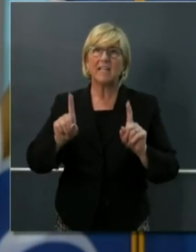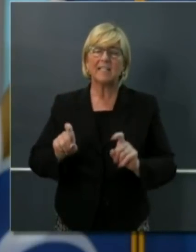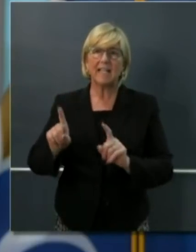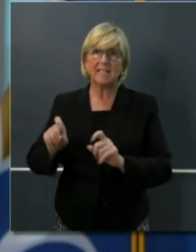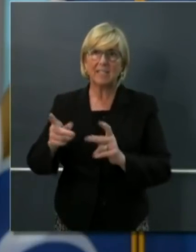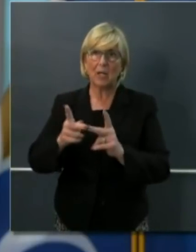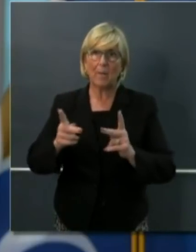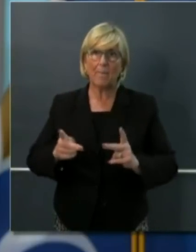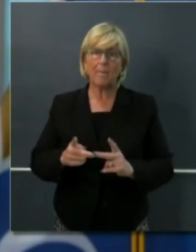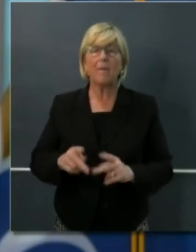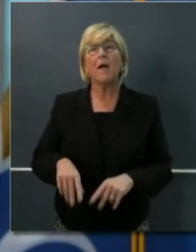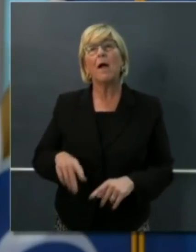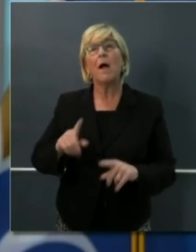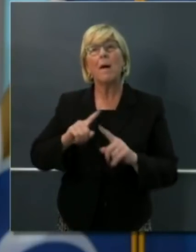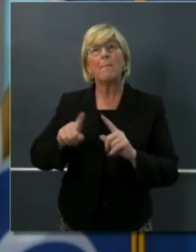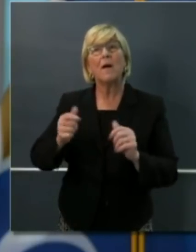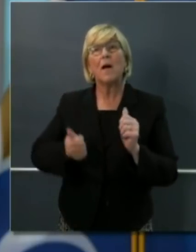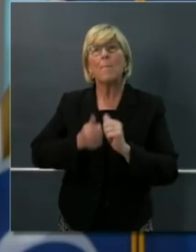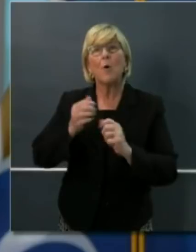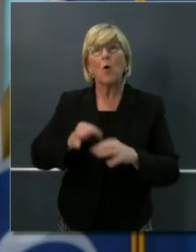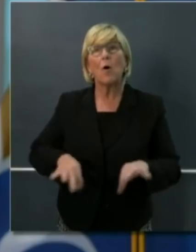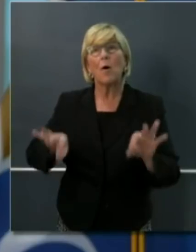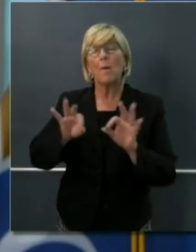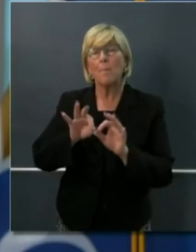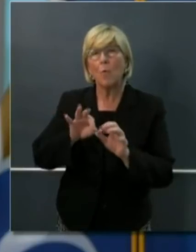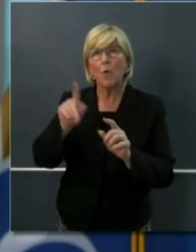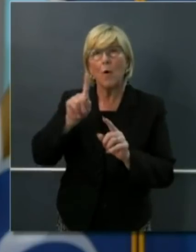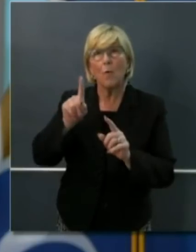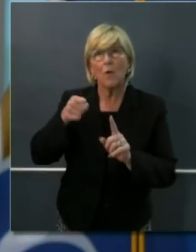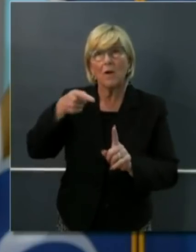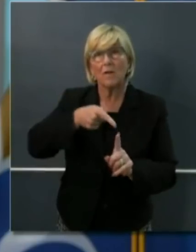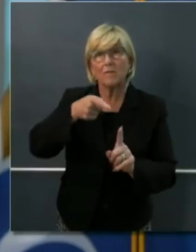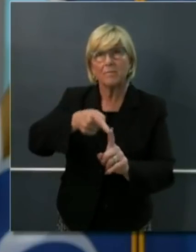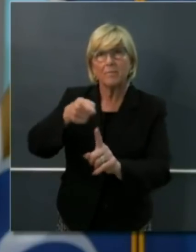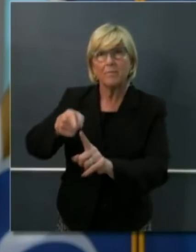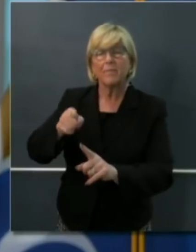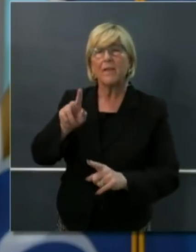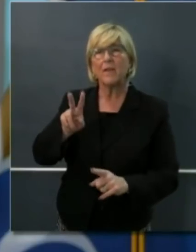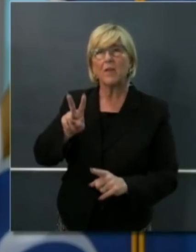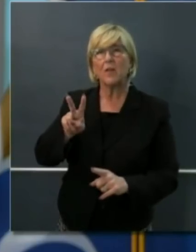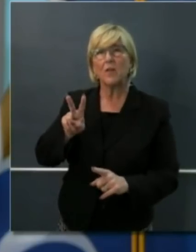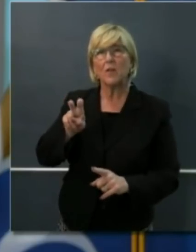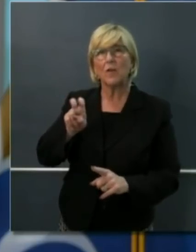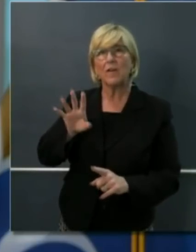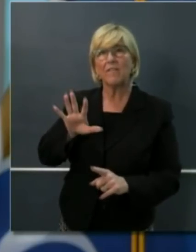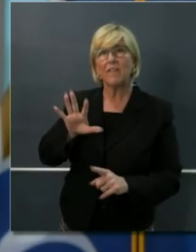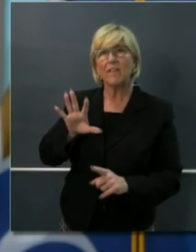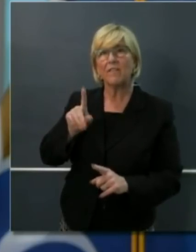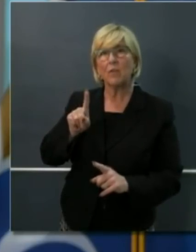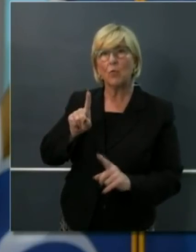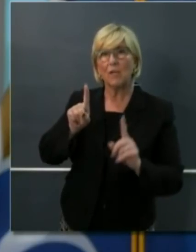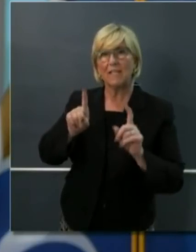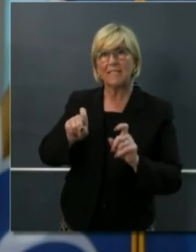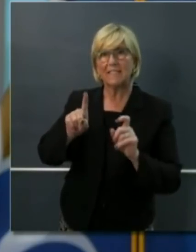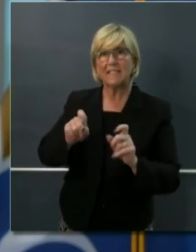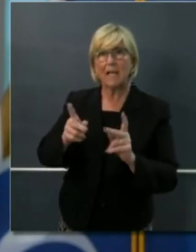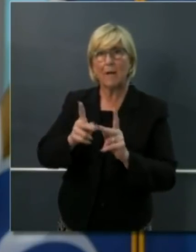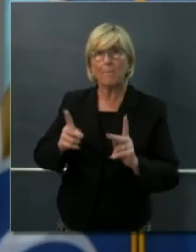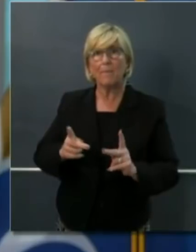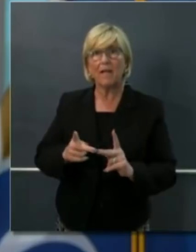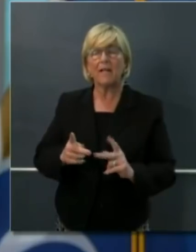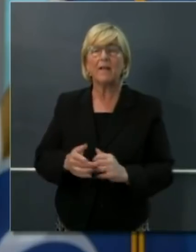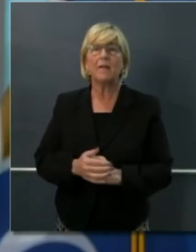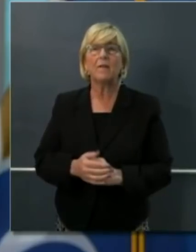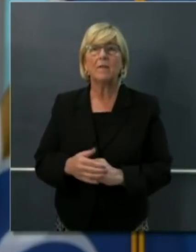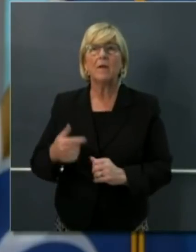251 core sites that really make up the backbone of our testing system in the state of California. We did